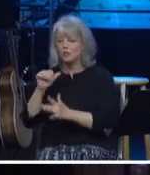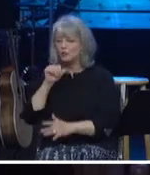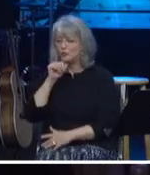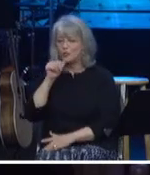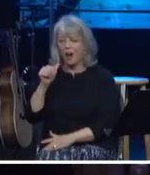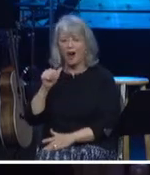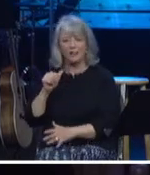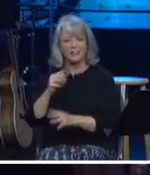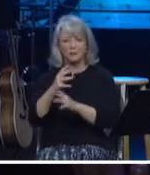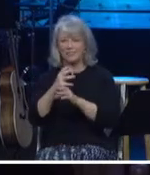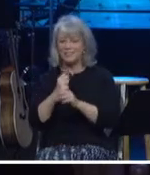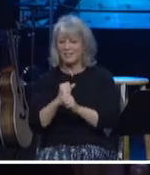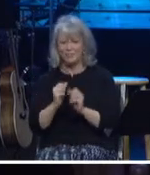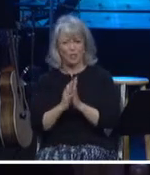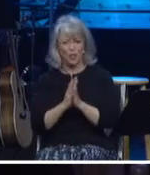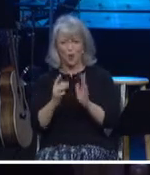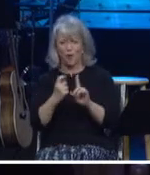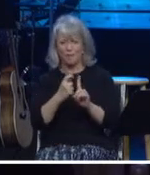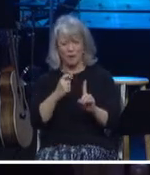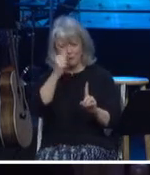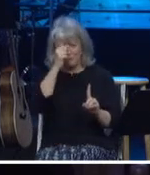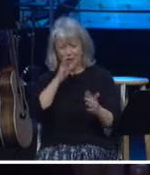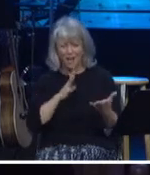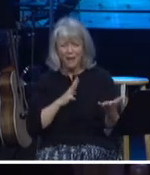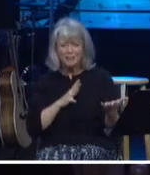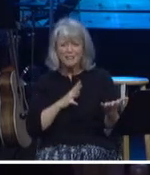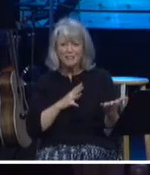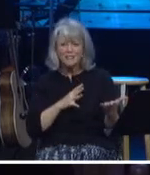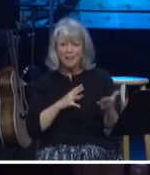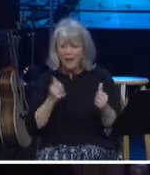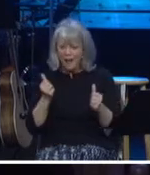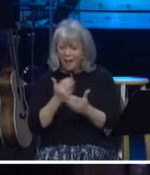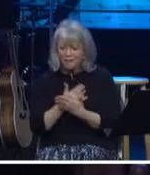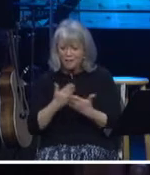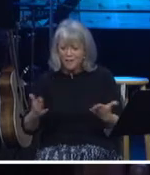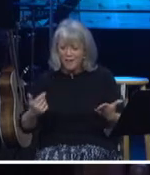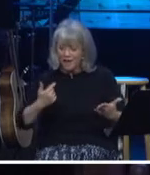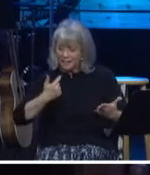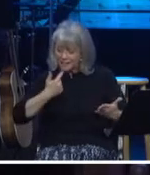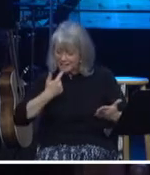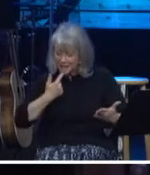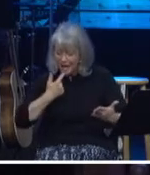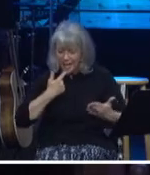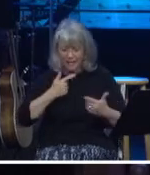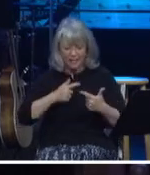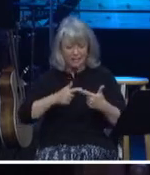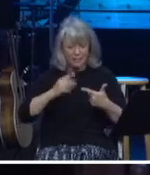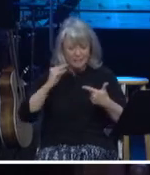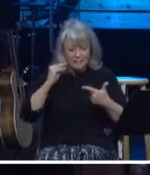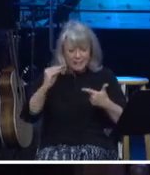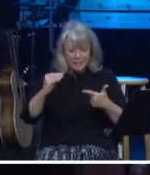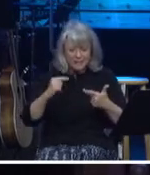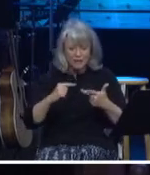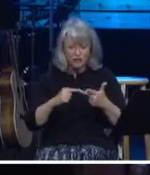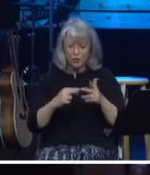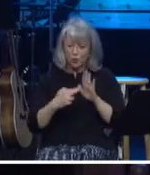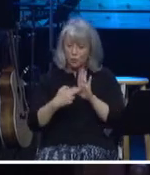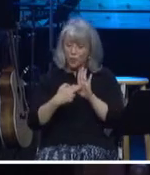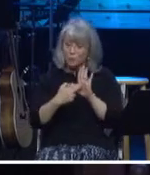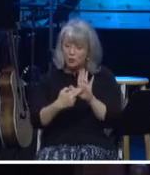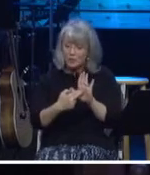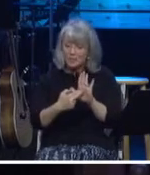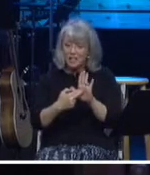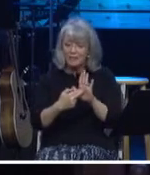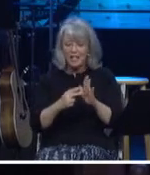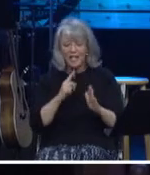receive glory from men. Everything I say, everything I teach, everything I stand for